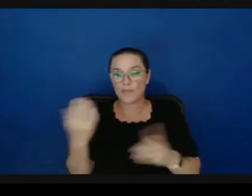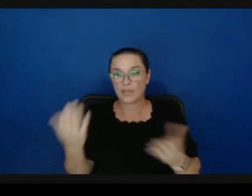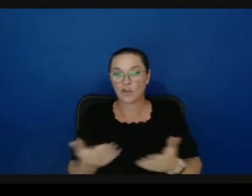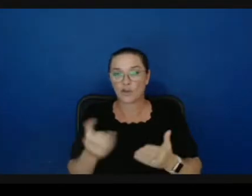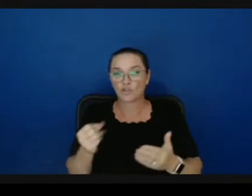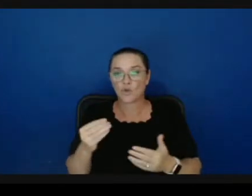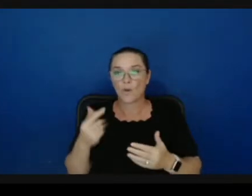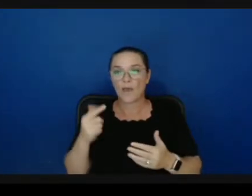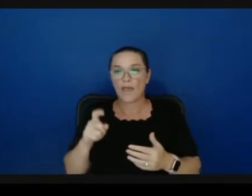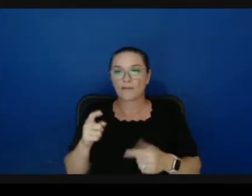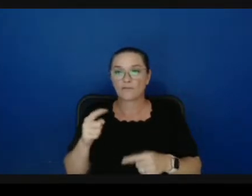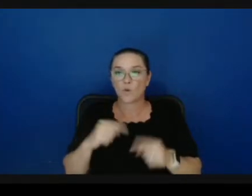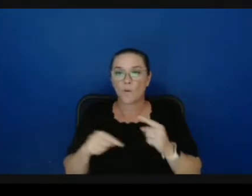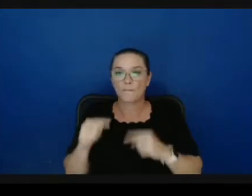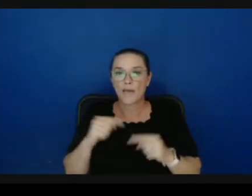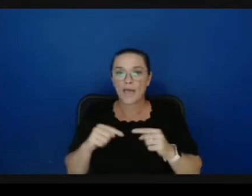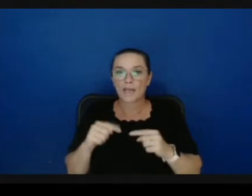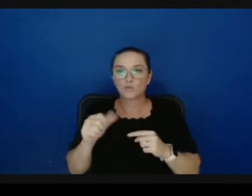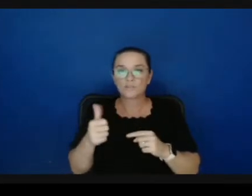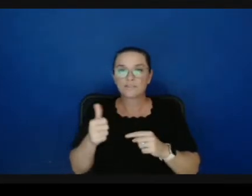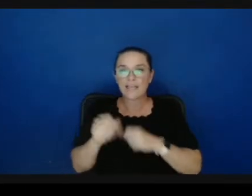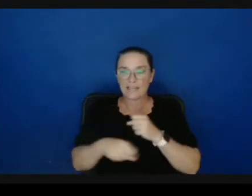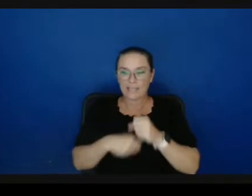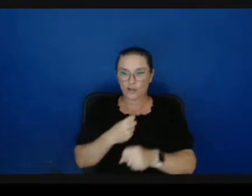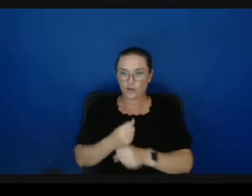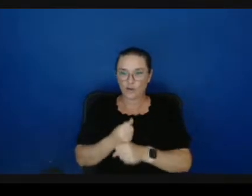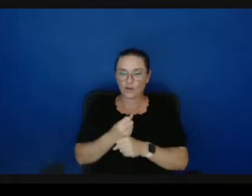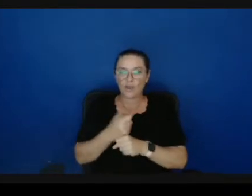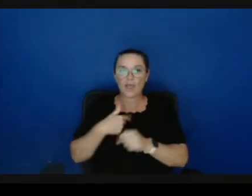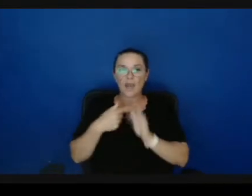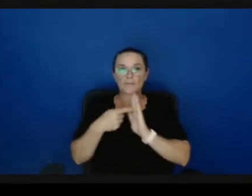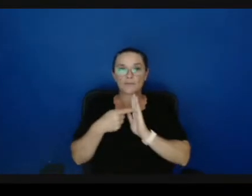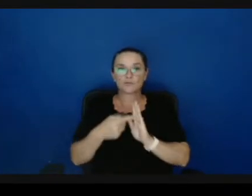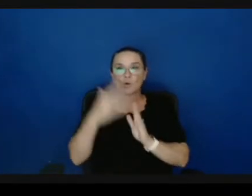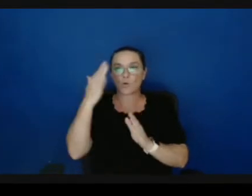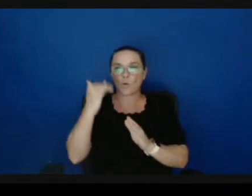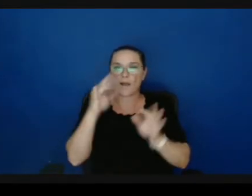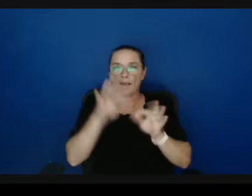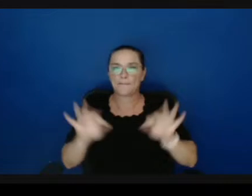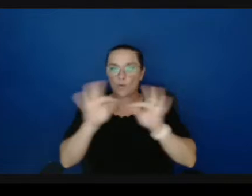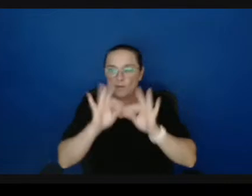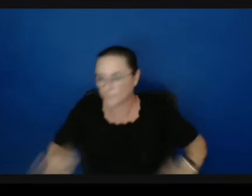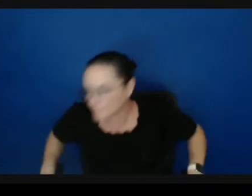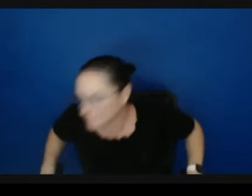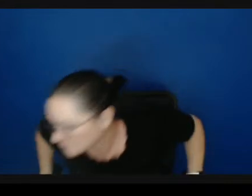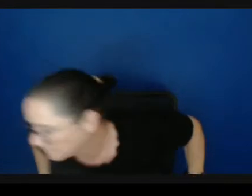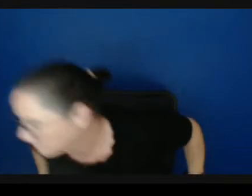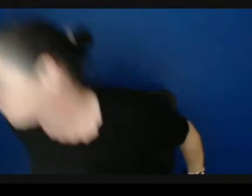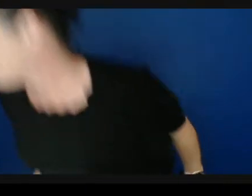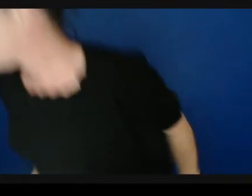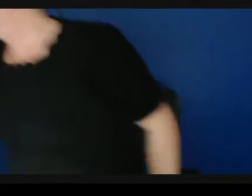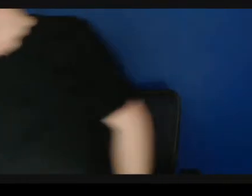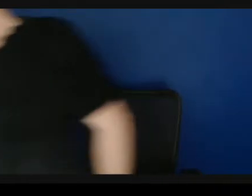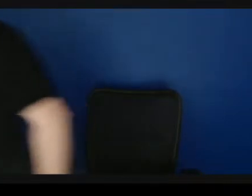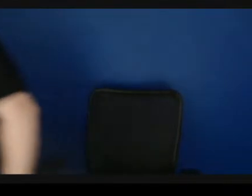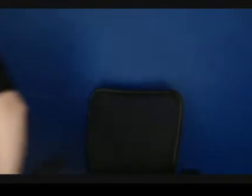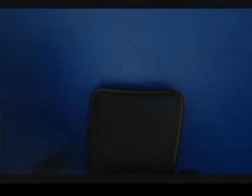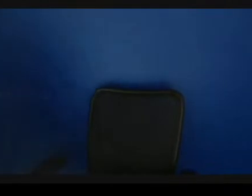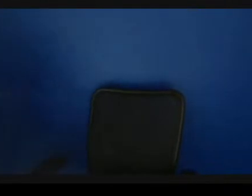I got to go back to this 10-year plot now. I'm going to show you guys why this is actually important. So 10 years now, this is going back